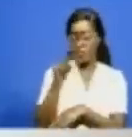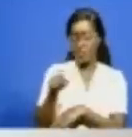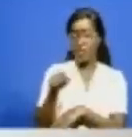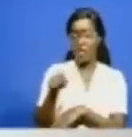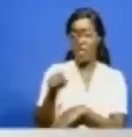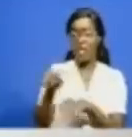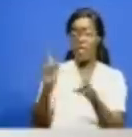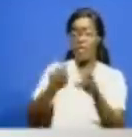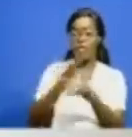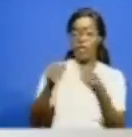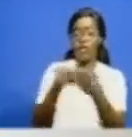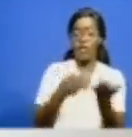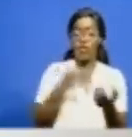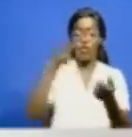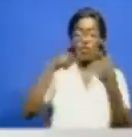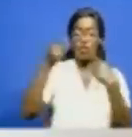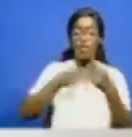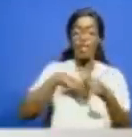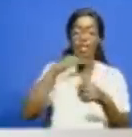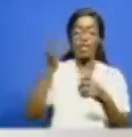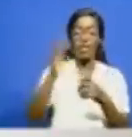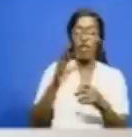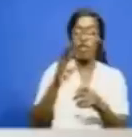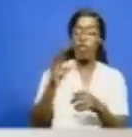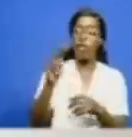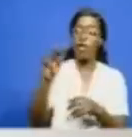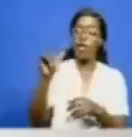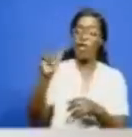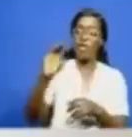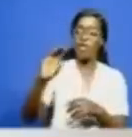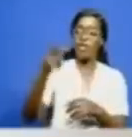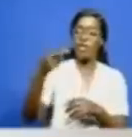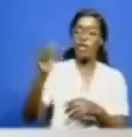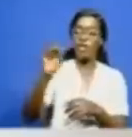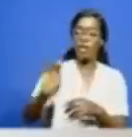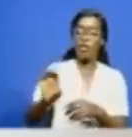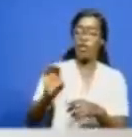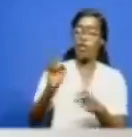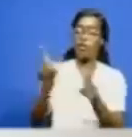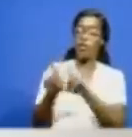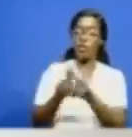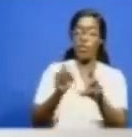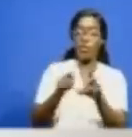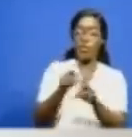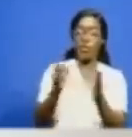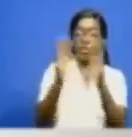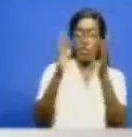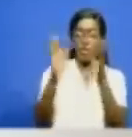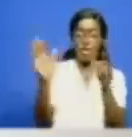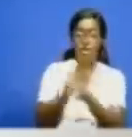we join all of you in mourning the passing of Mzee Nyachae, we also join you in celebrating his